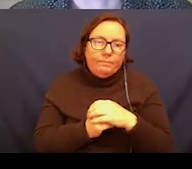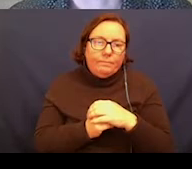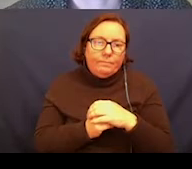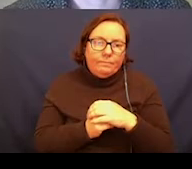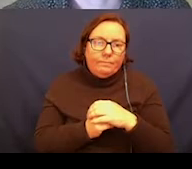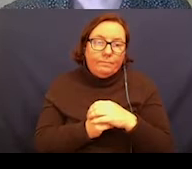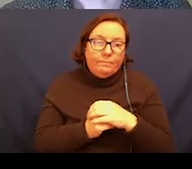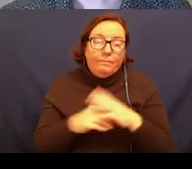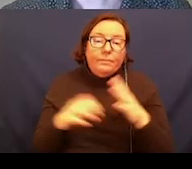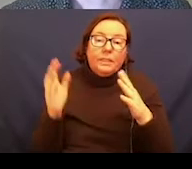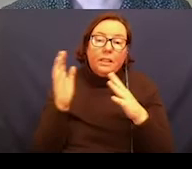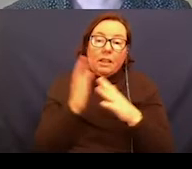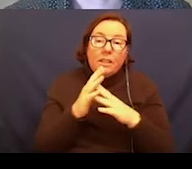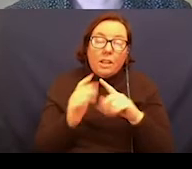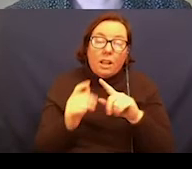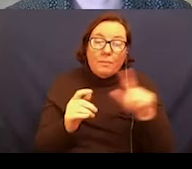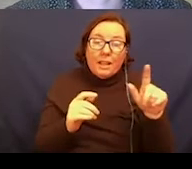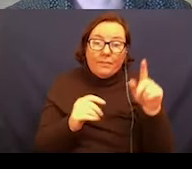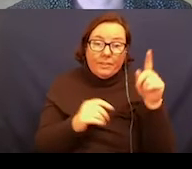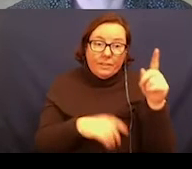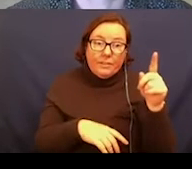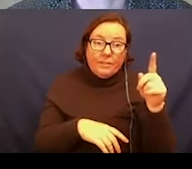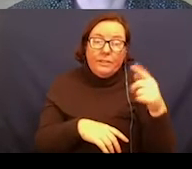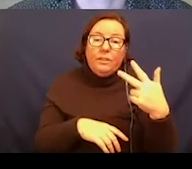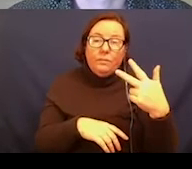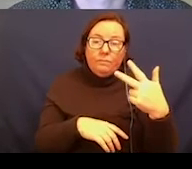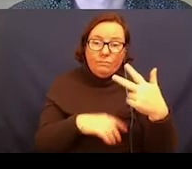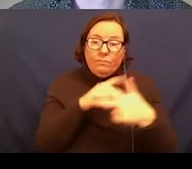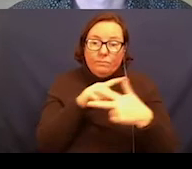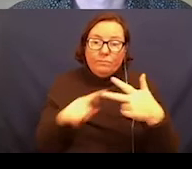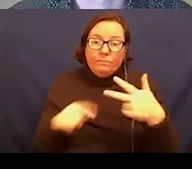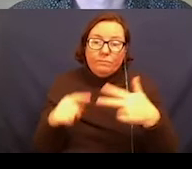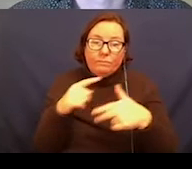In the upper left corner, we're displaying one of three options.